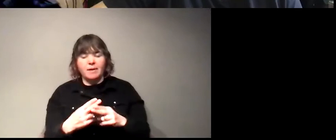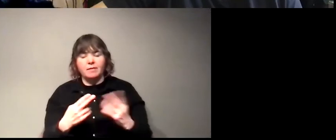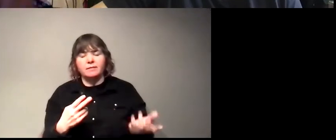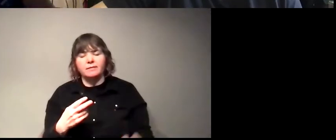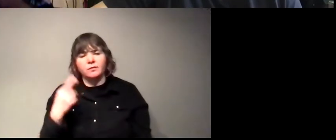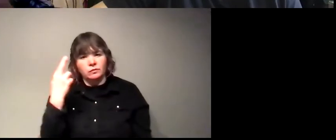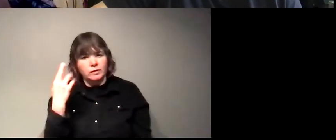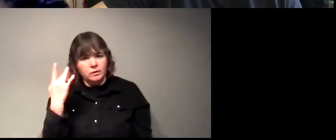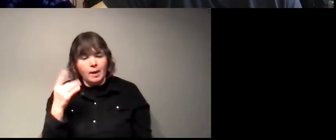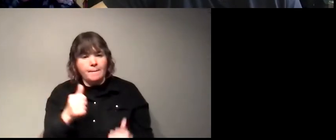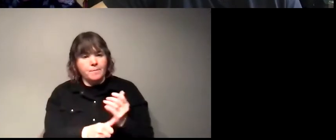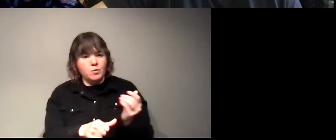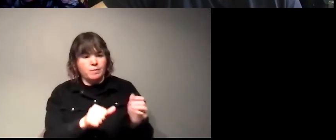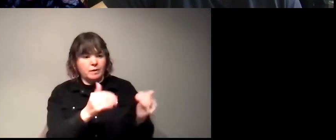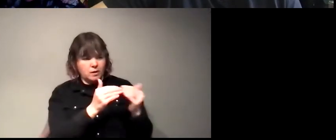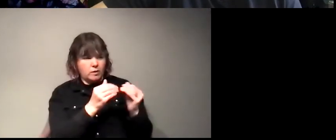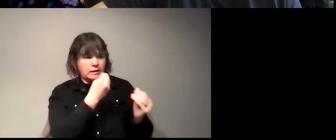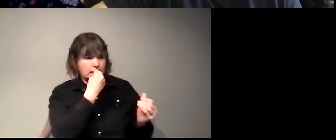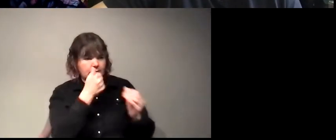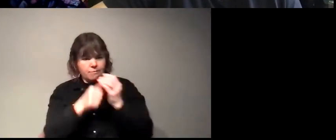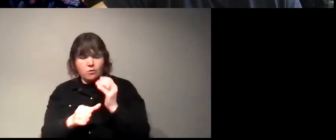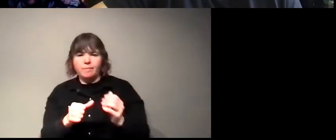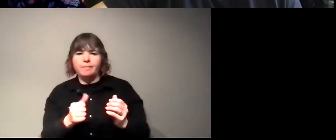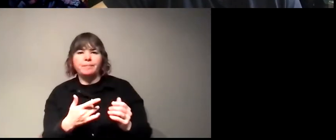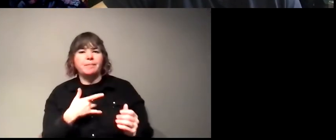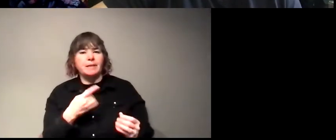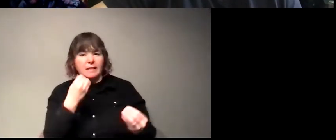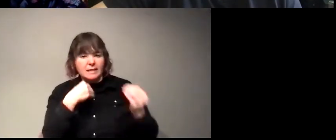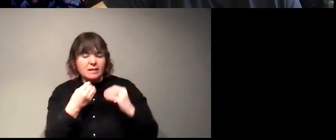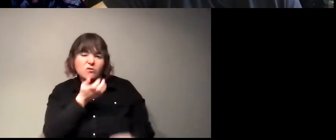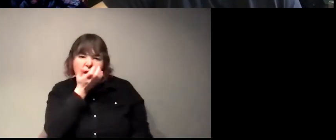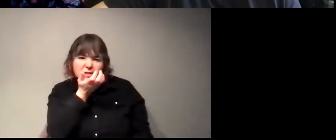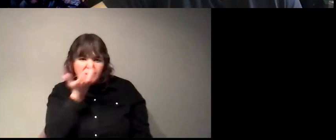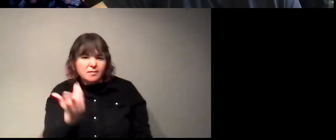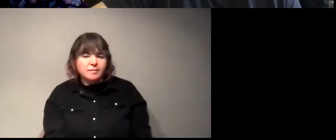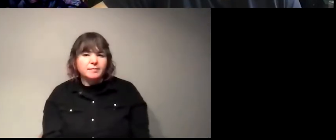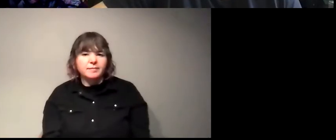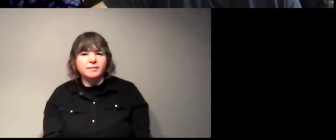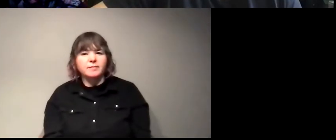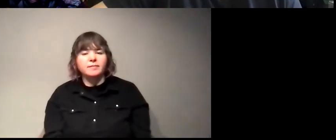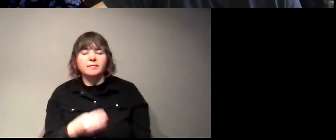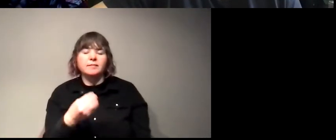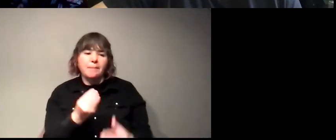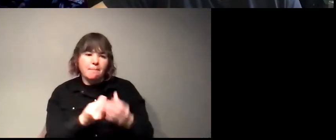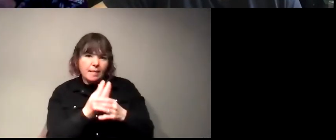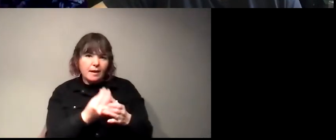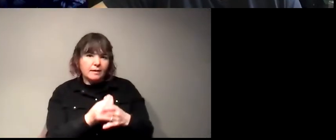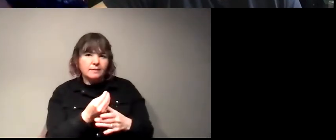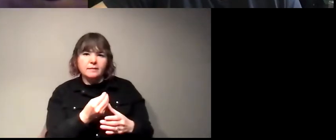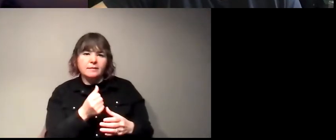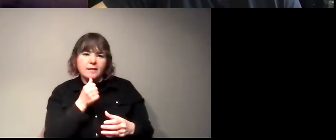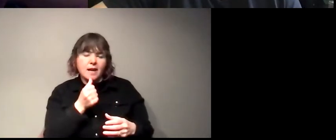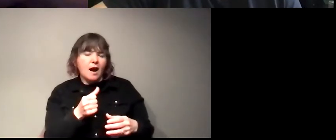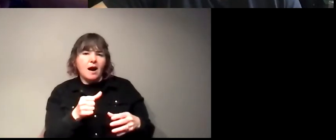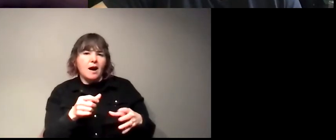why they're pooping that same amount is because a lot of what they're eating are actually just grasses. So elephants eat plant matter. They don't take a lot from that.